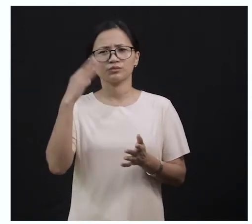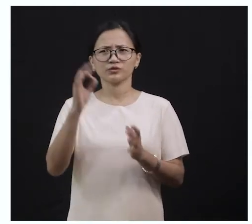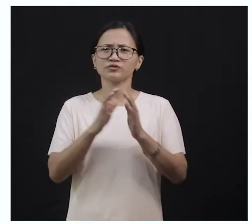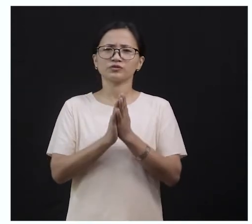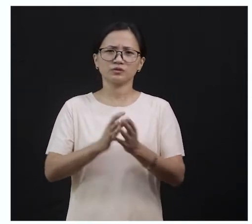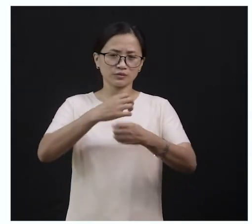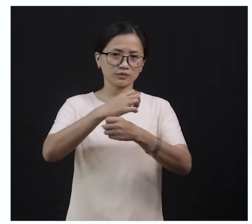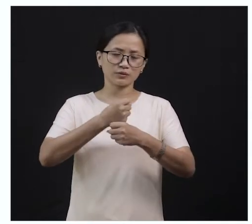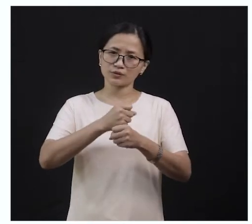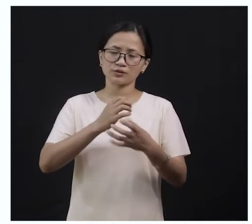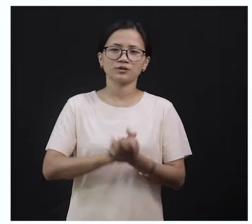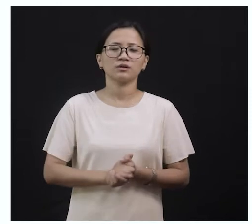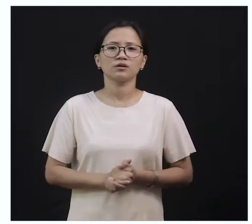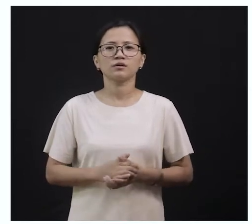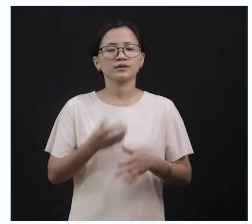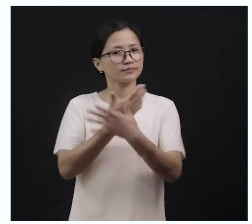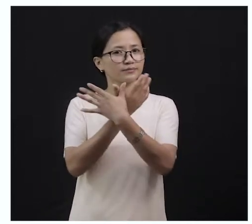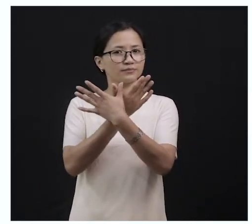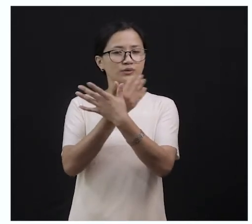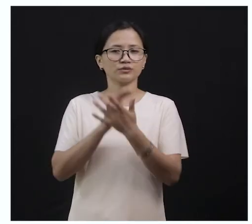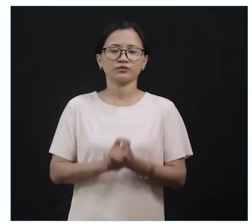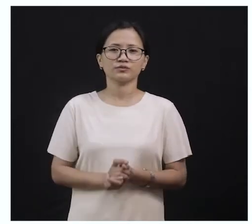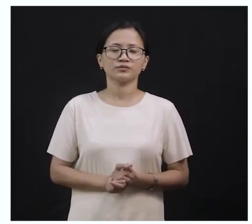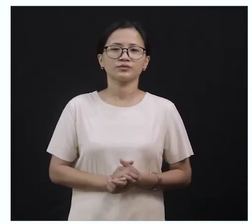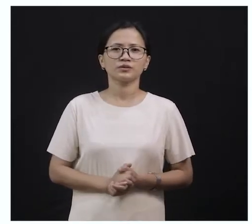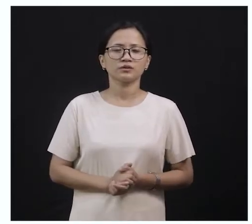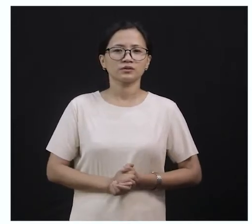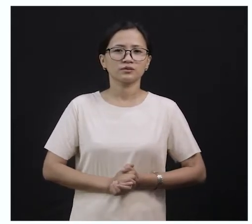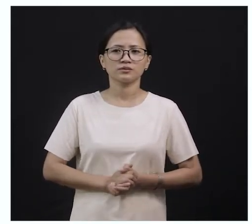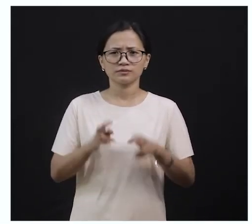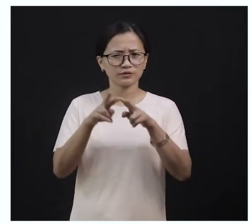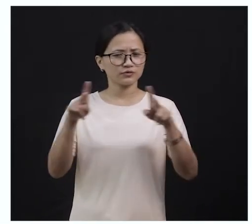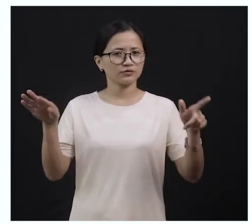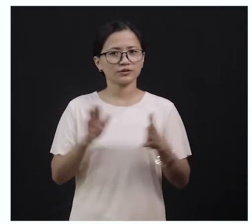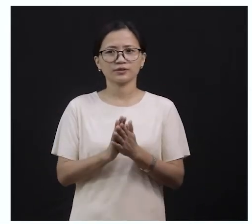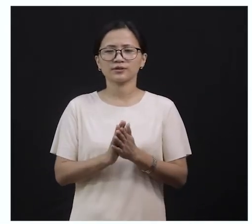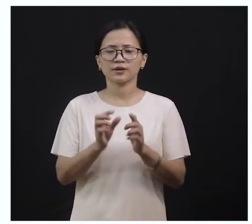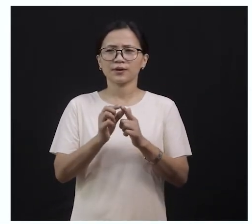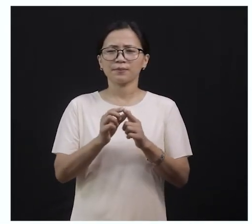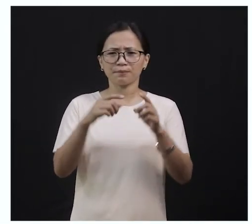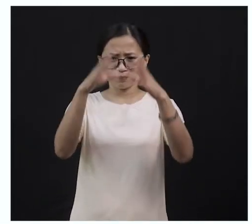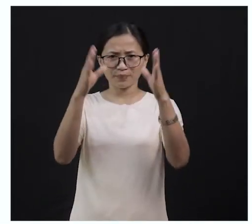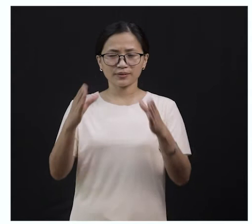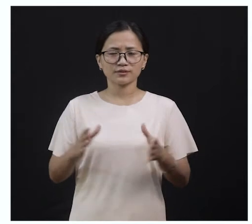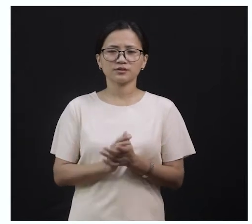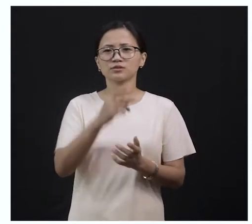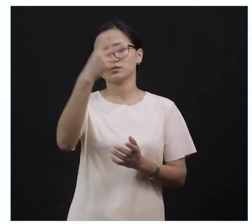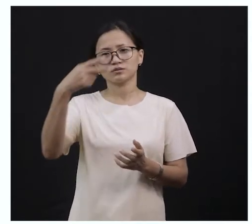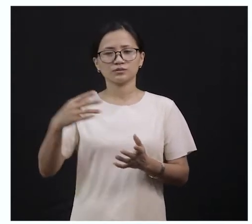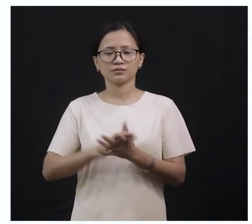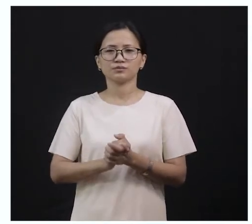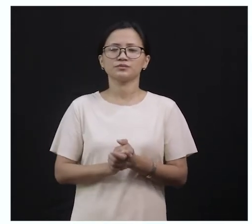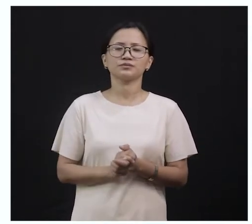creature like the butterfly. See, the butterfly are very beautiful, right? They have different patterns, different colors and all, right? See